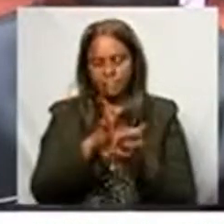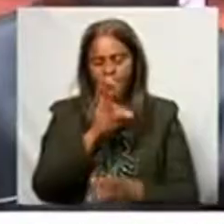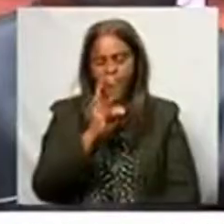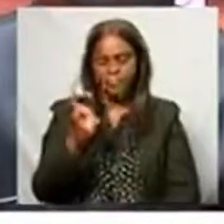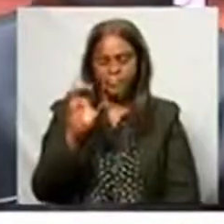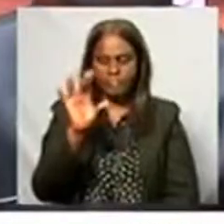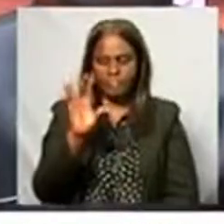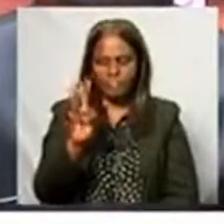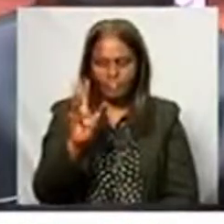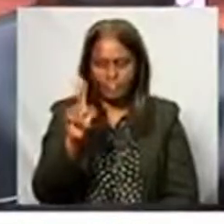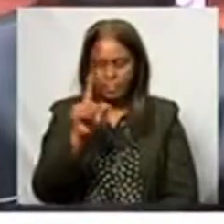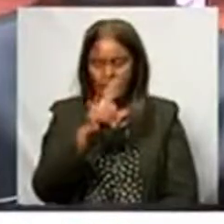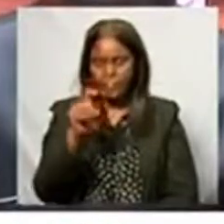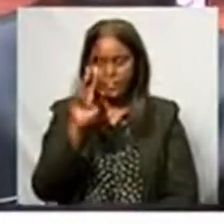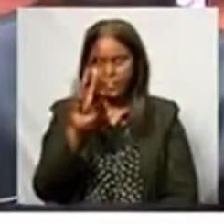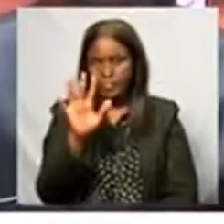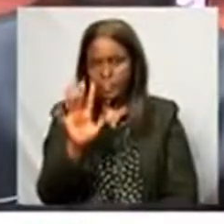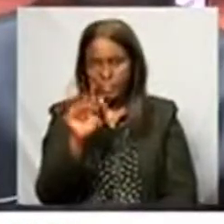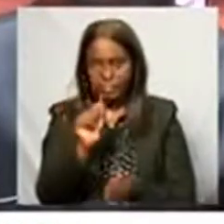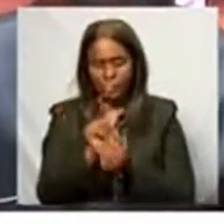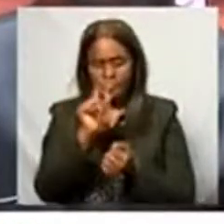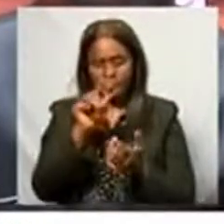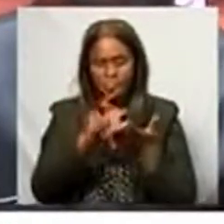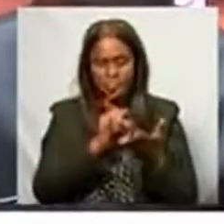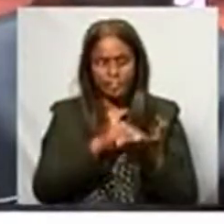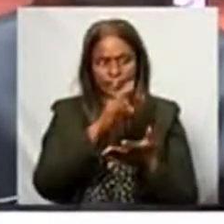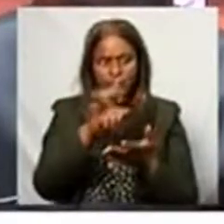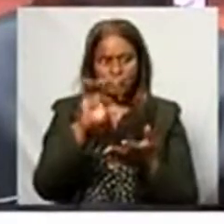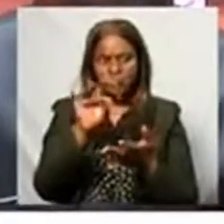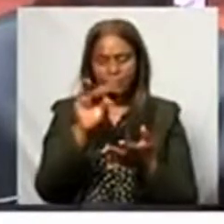328,661, 145, and